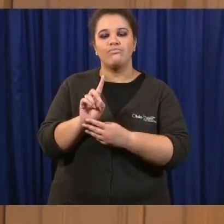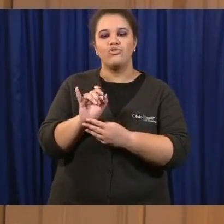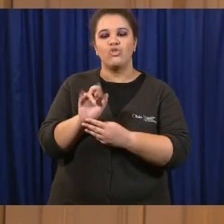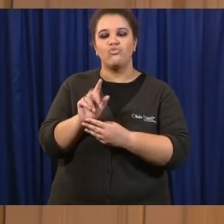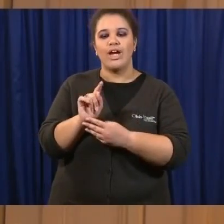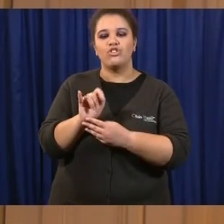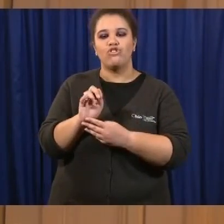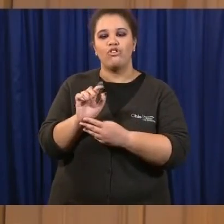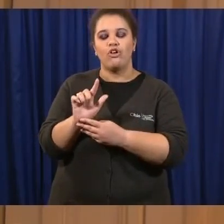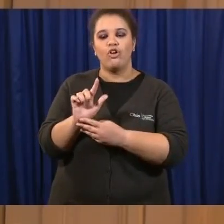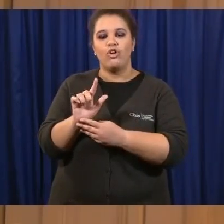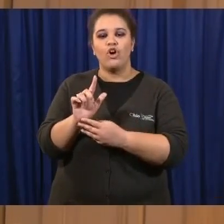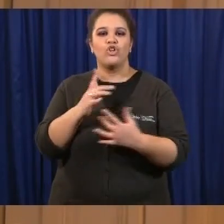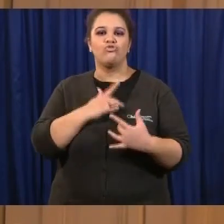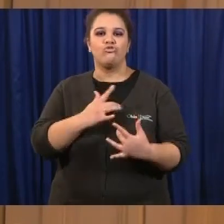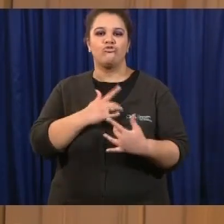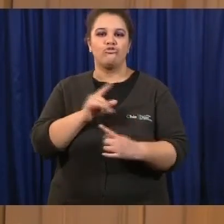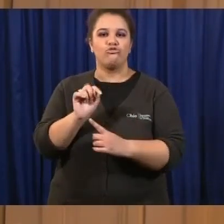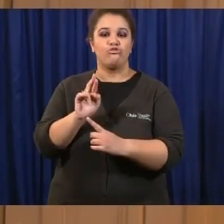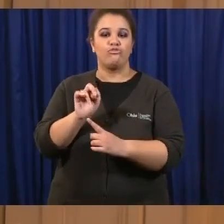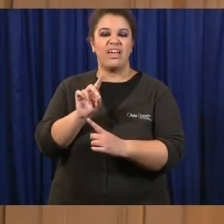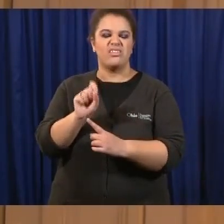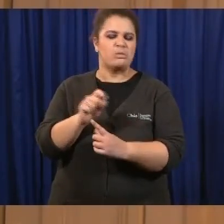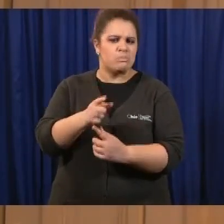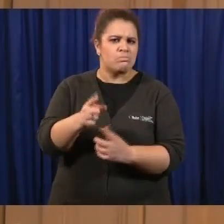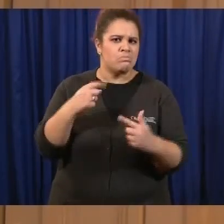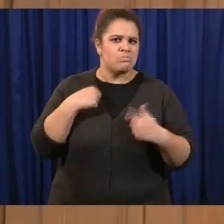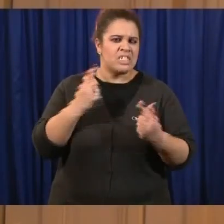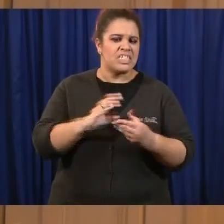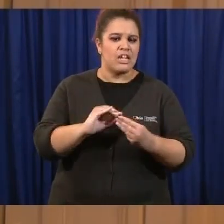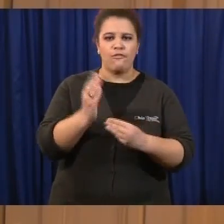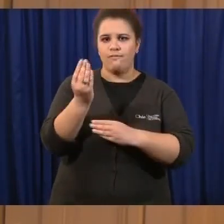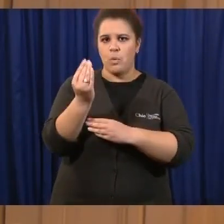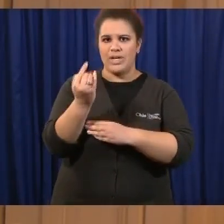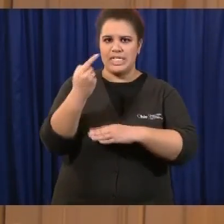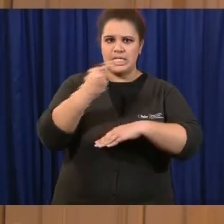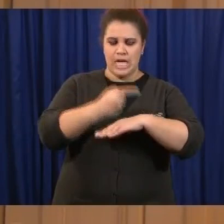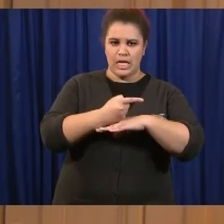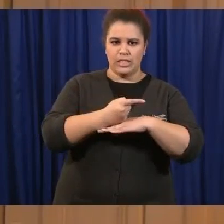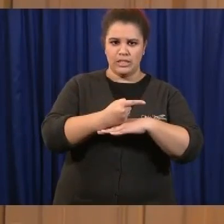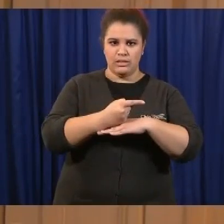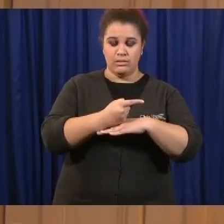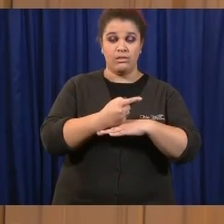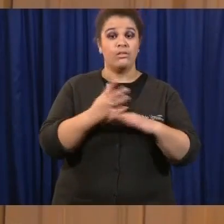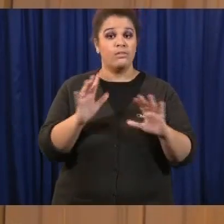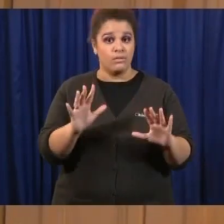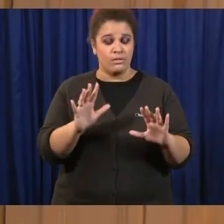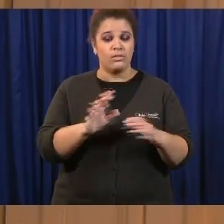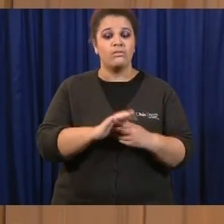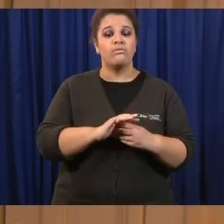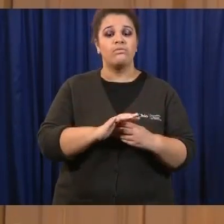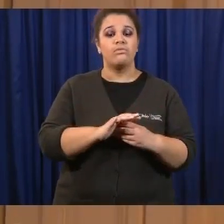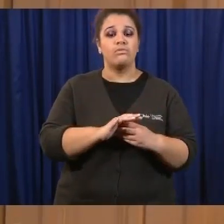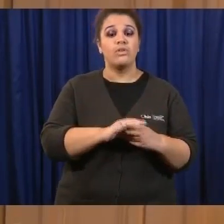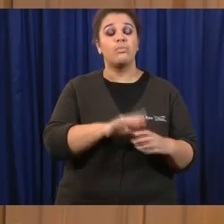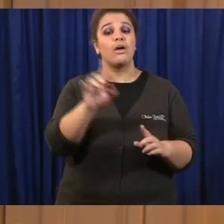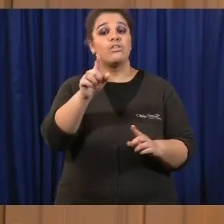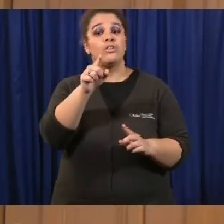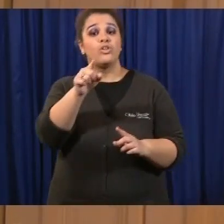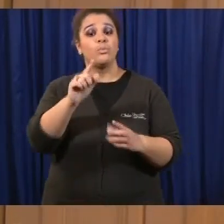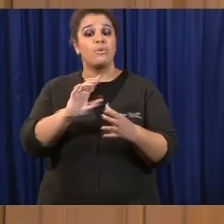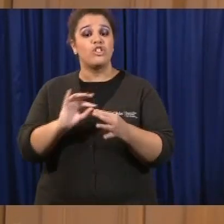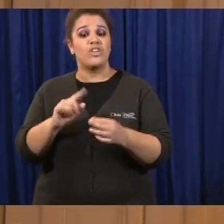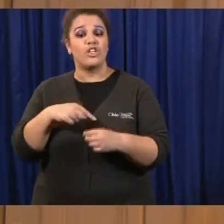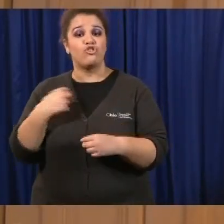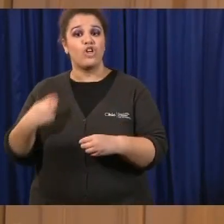14 days as kind of a period that you're looking Right. at, but you've also mentioned that China waited until it had 0 until it reopened. That's right. Could you give